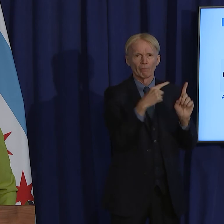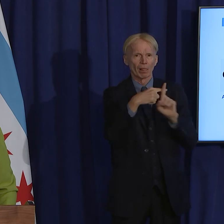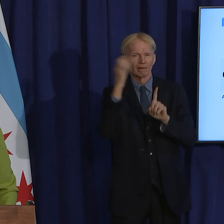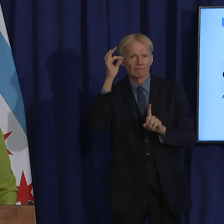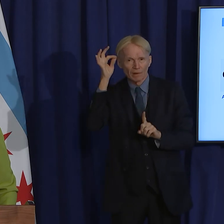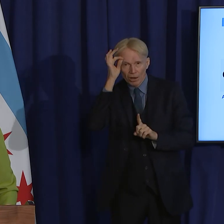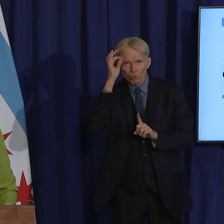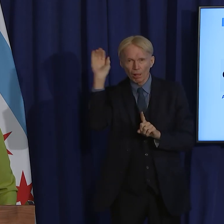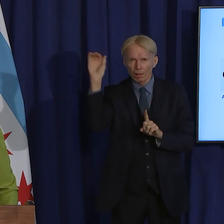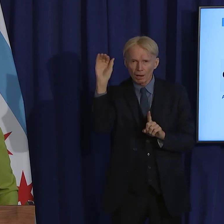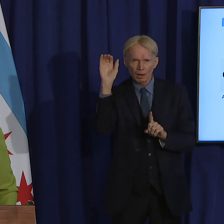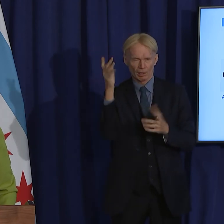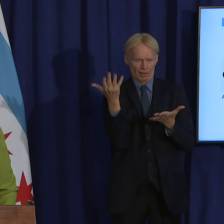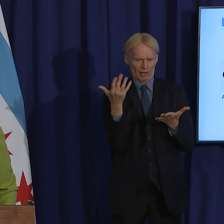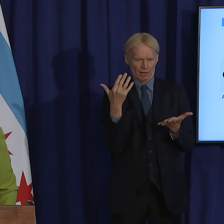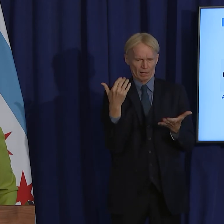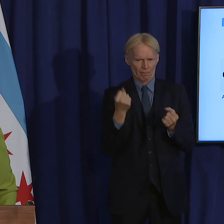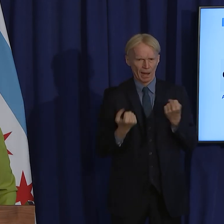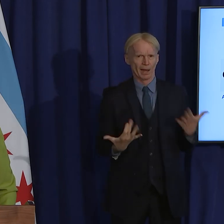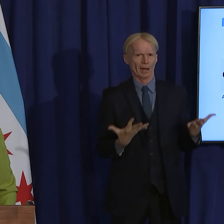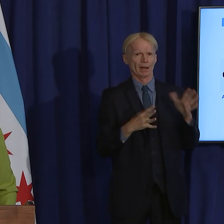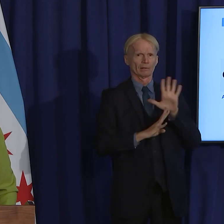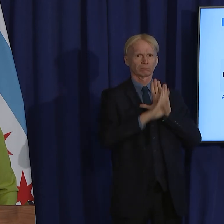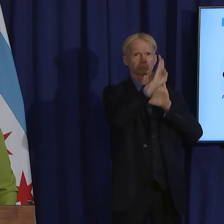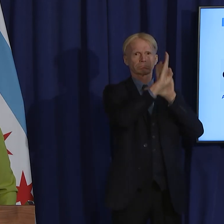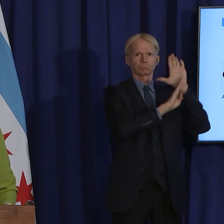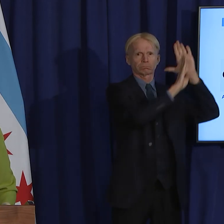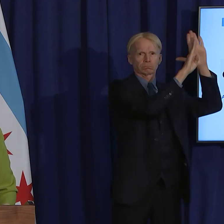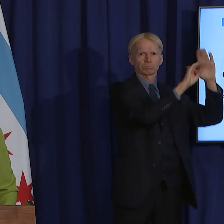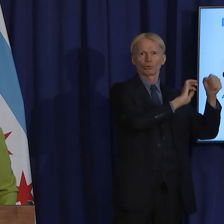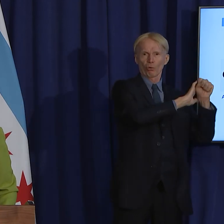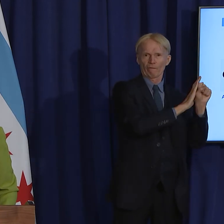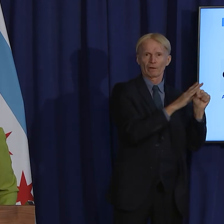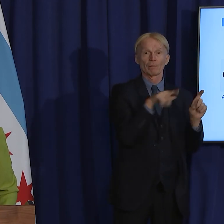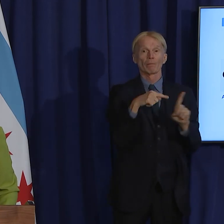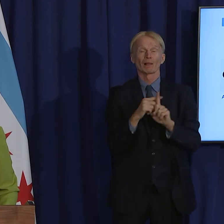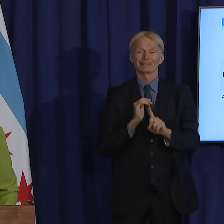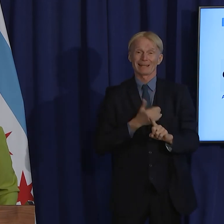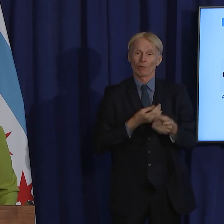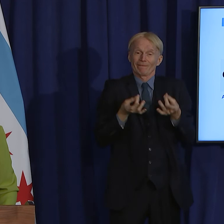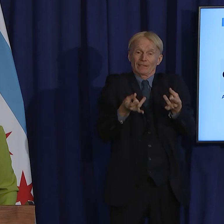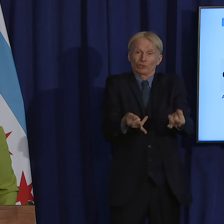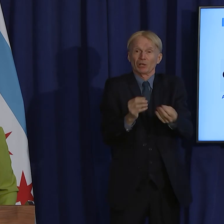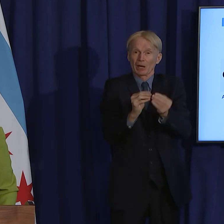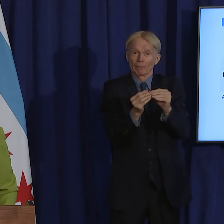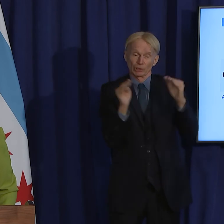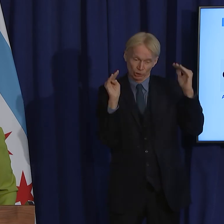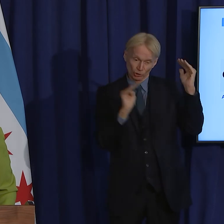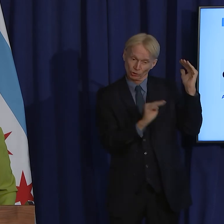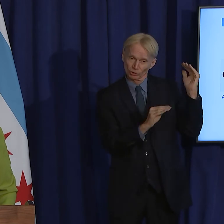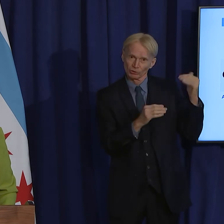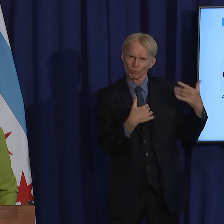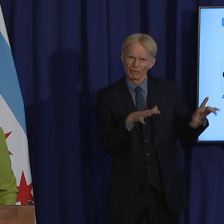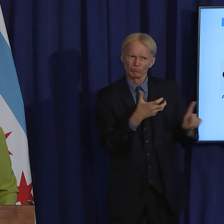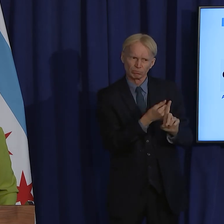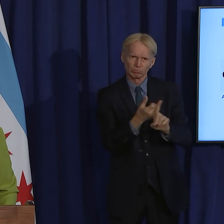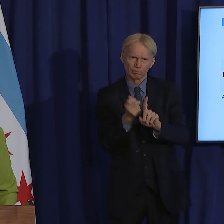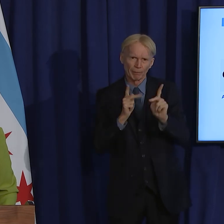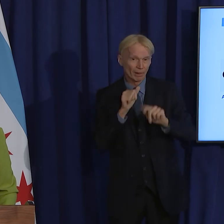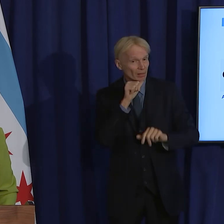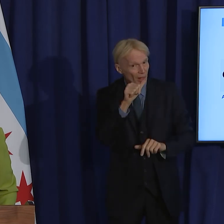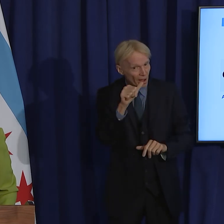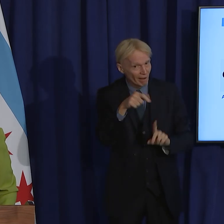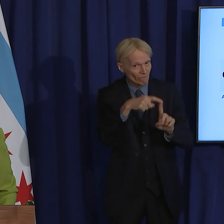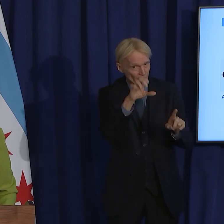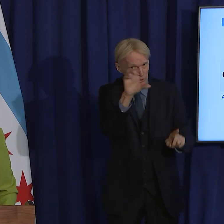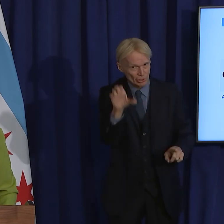level, with cases surging here and us having excellent efficiency numbers, but having vaccinated a lot of non-Chicagoans